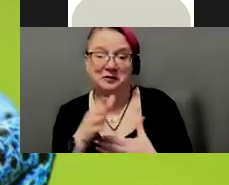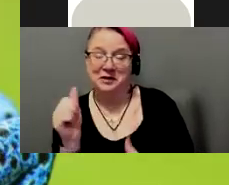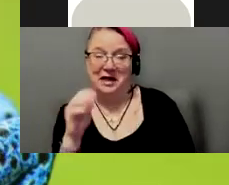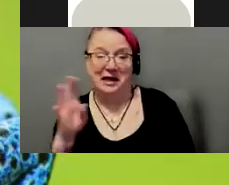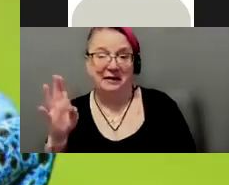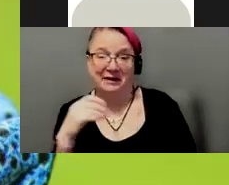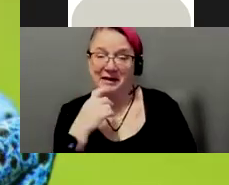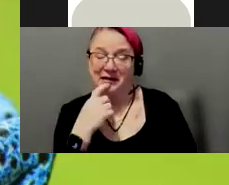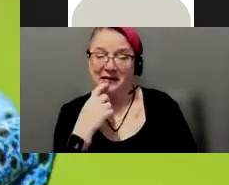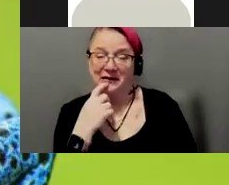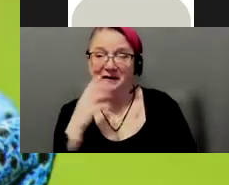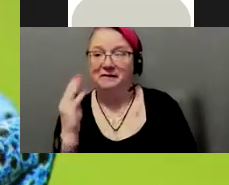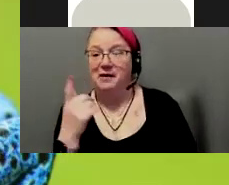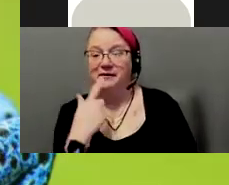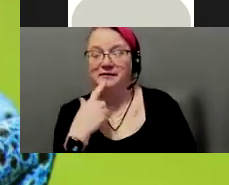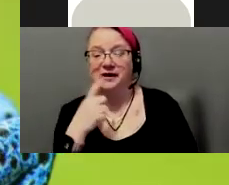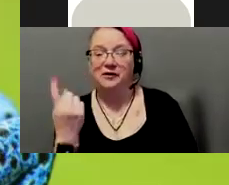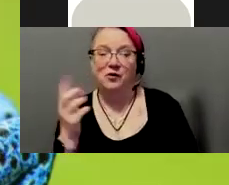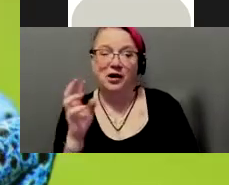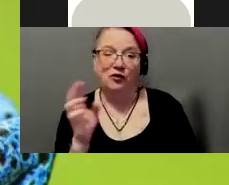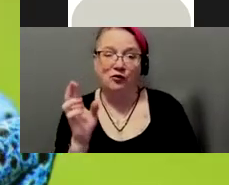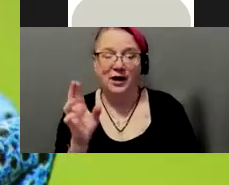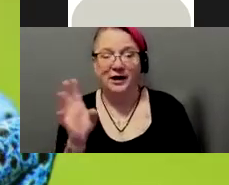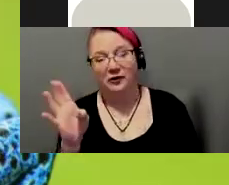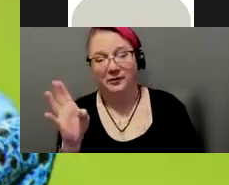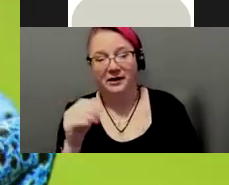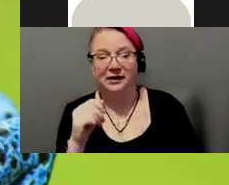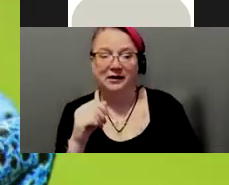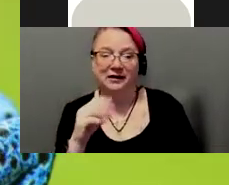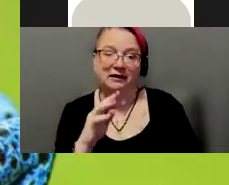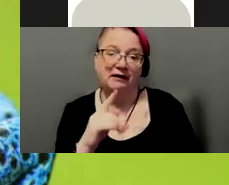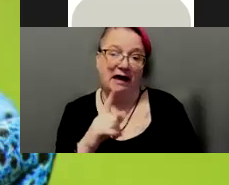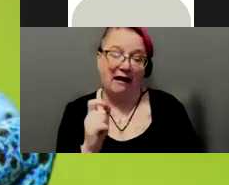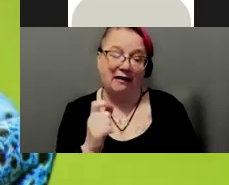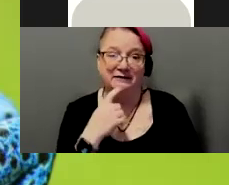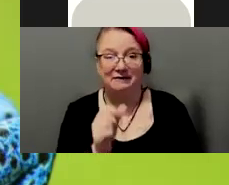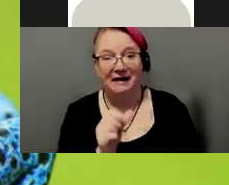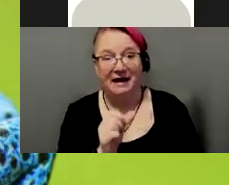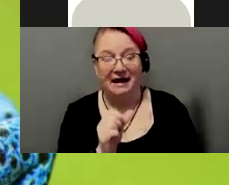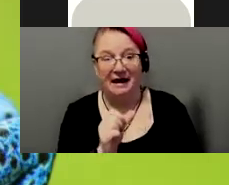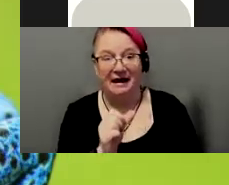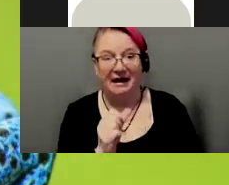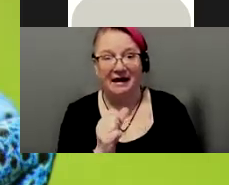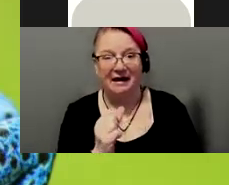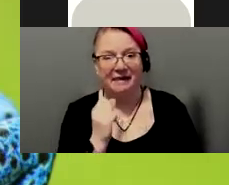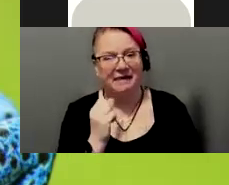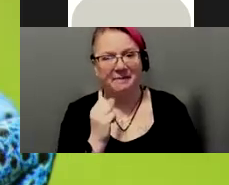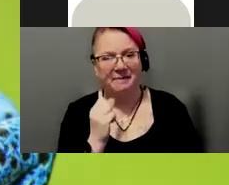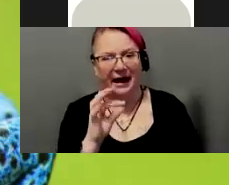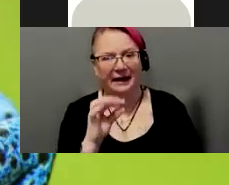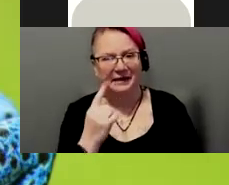A. Michael's saying the one on the right, so B. Natalie's saying A, the back leg looks